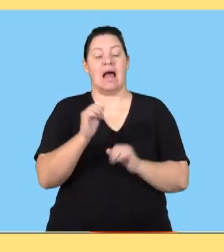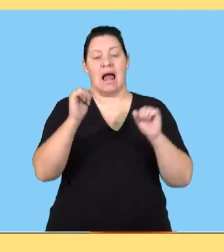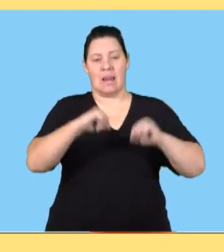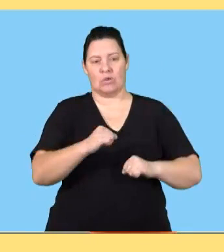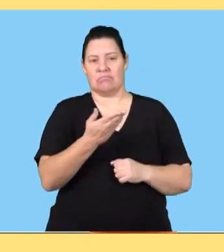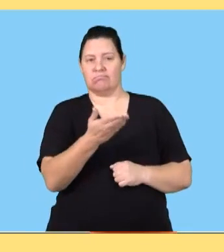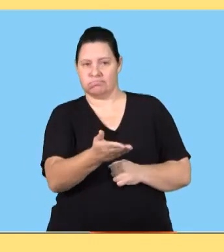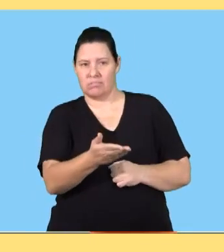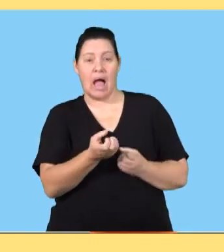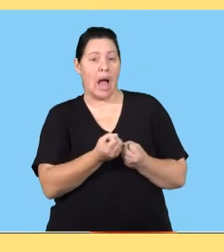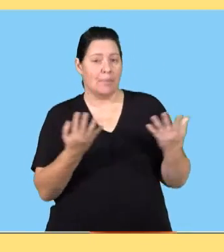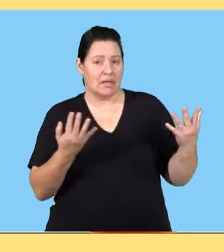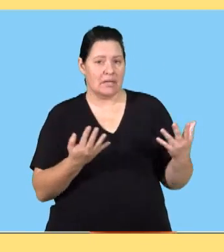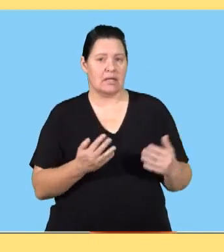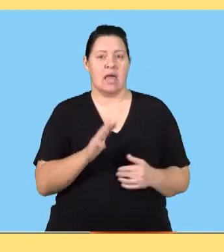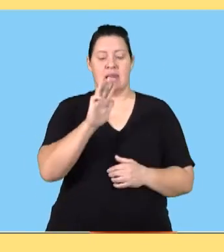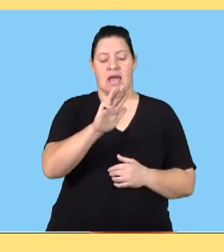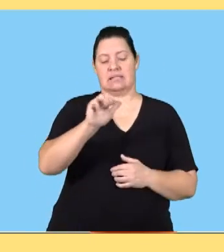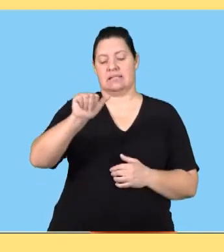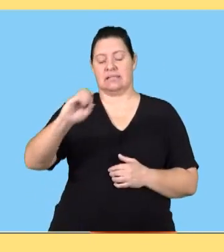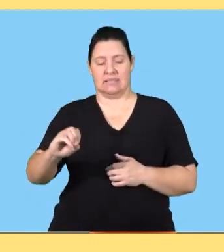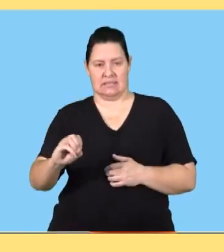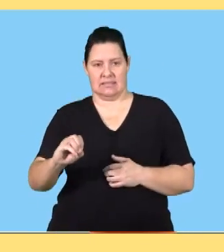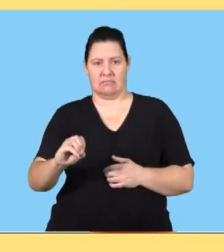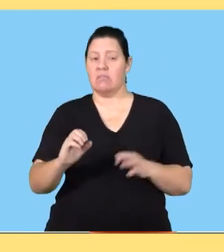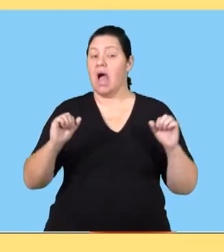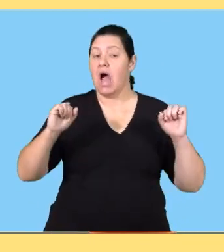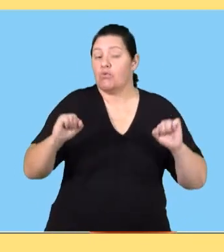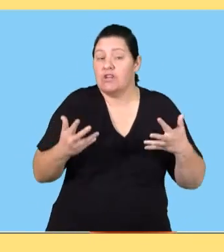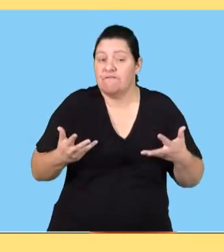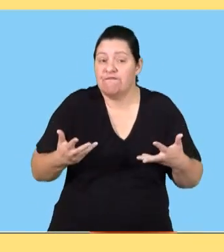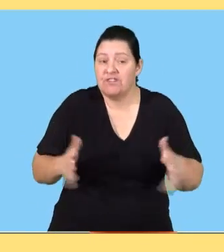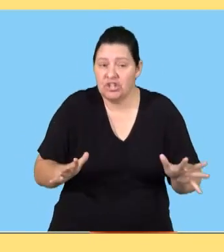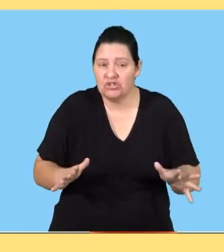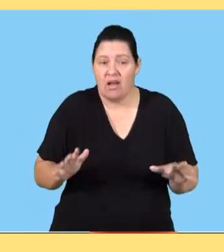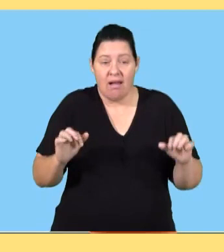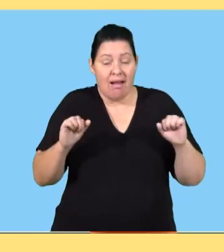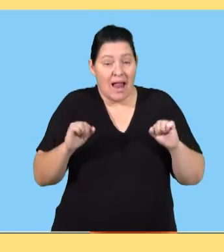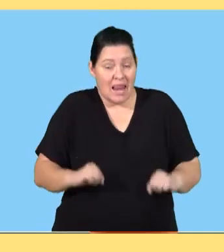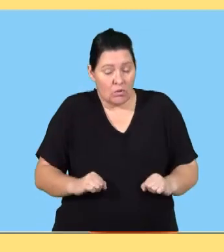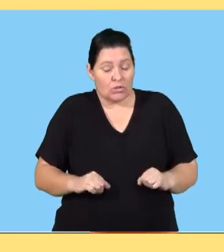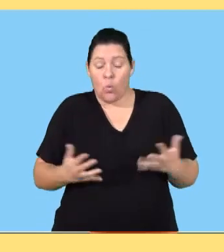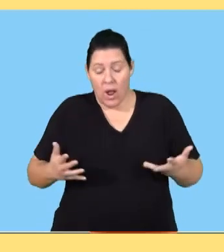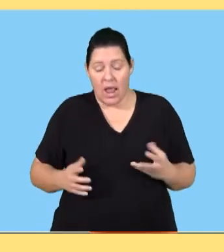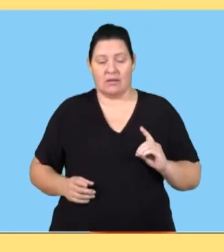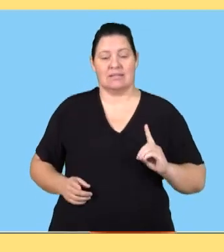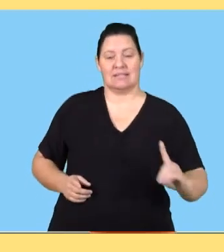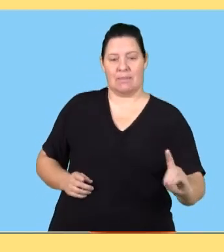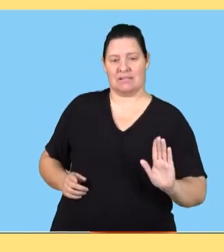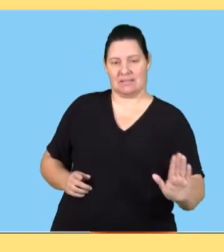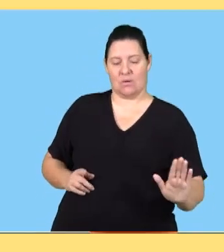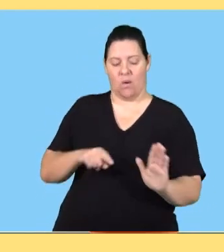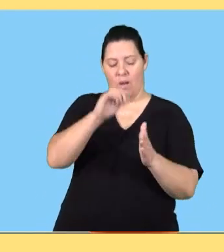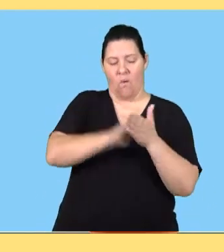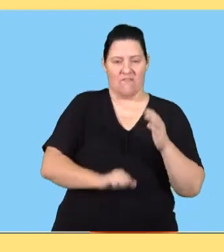an allowance of 960. And we have agreed already that our allowances, we put them on